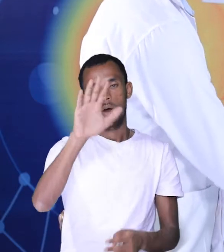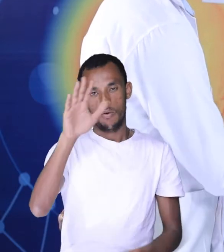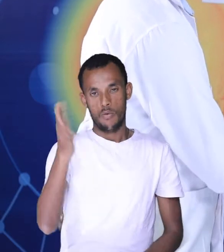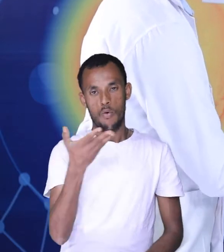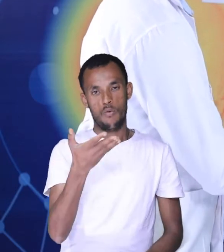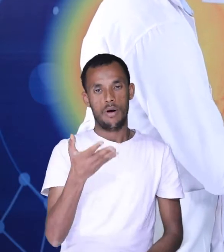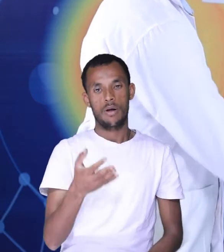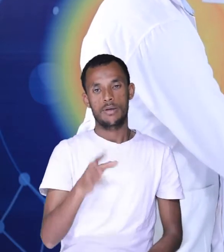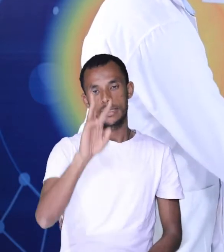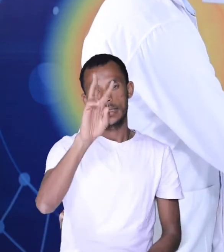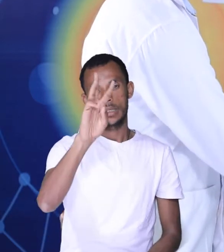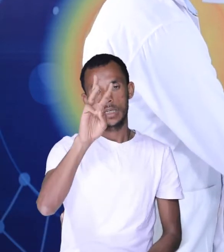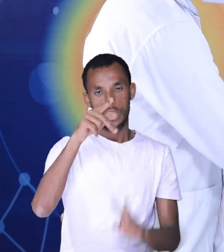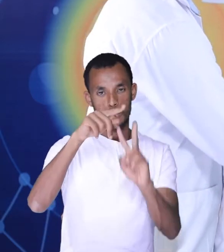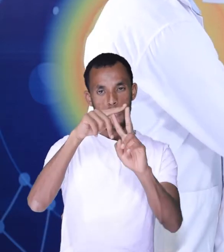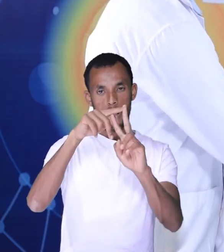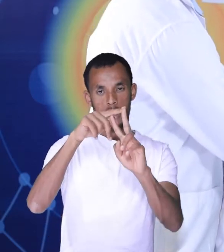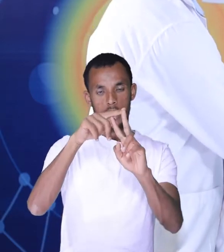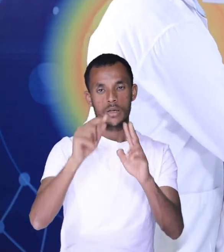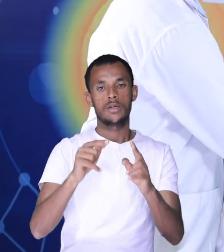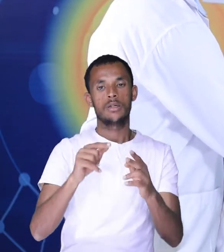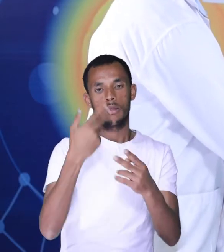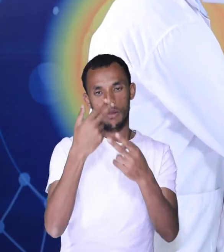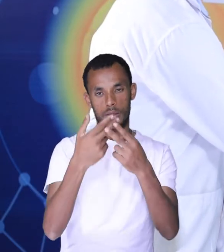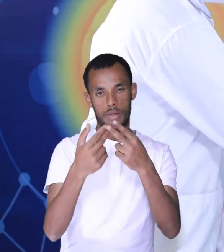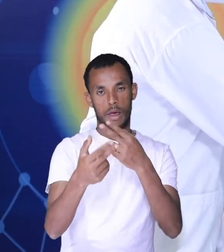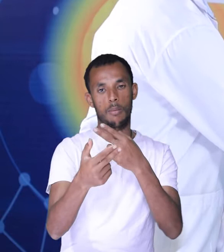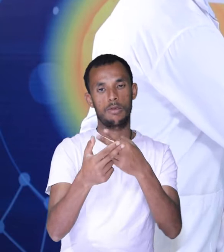over 6 pi, then times